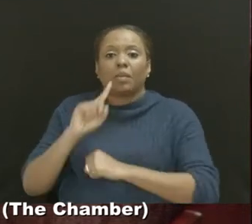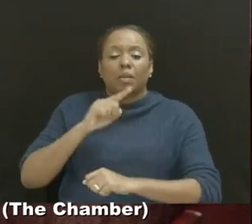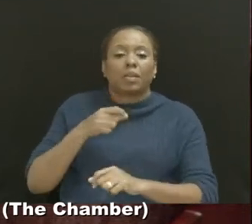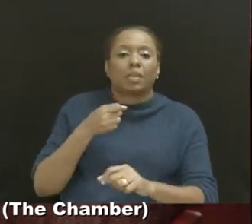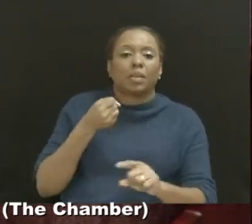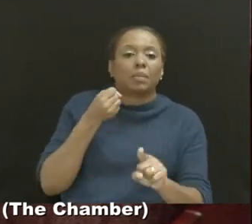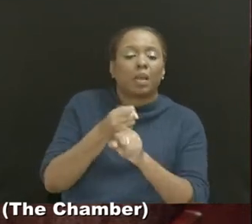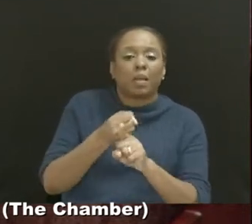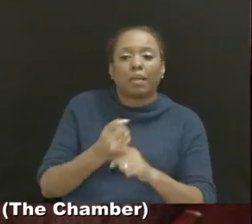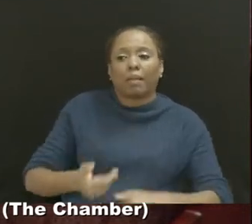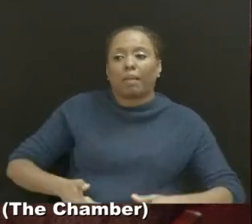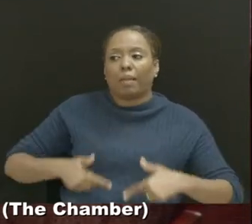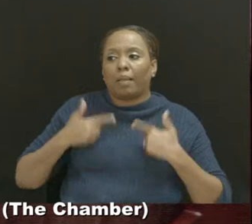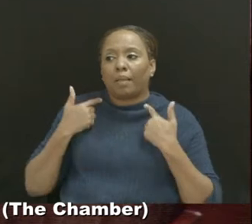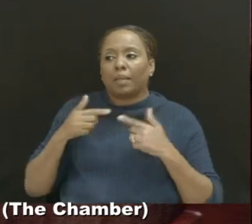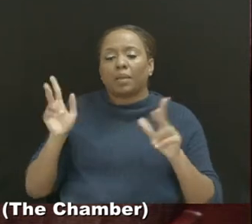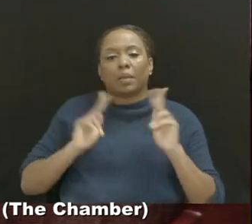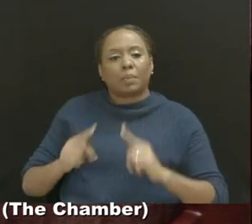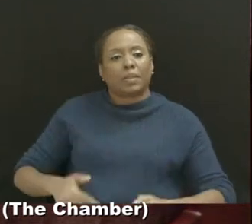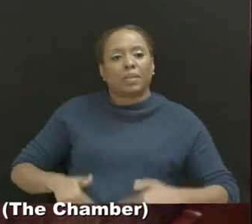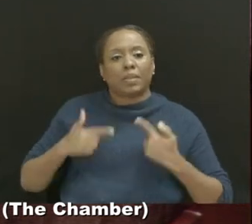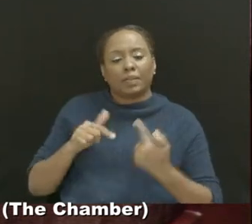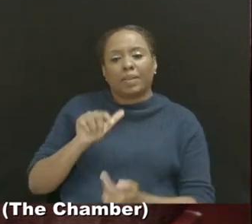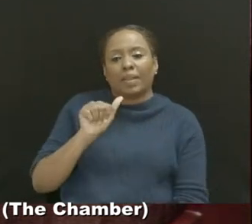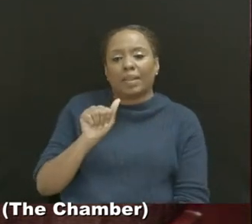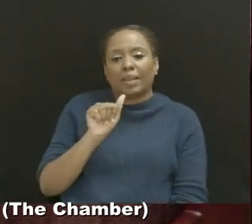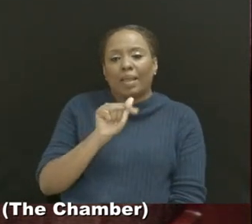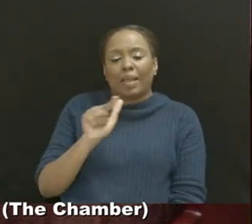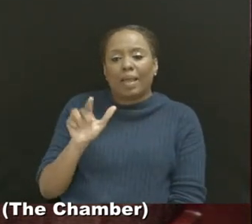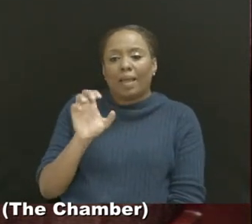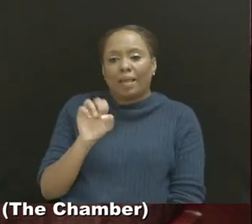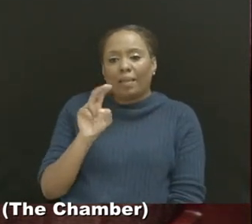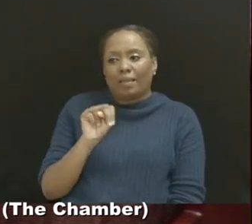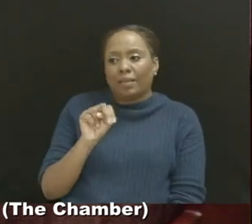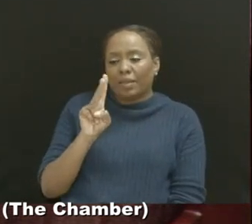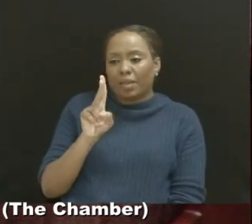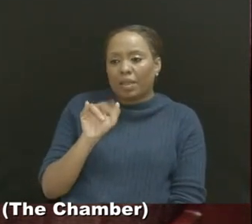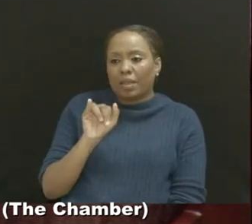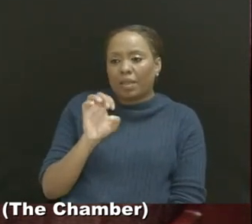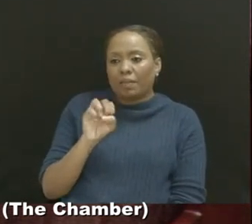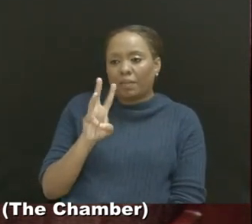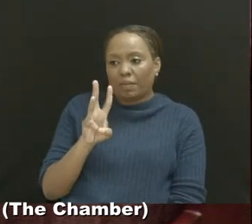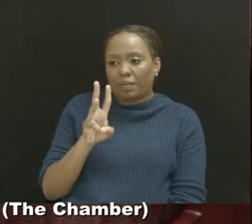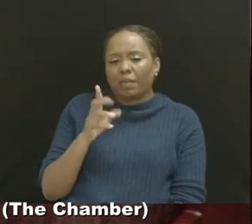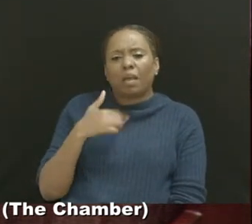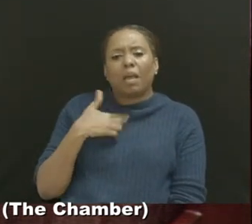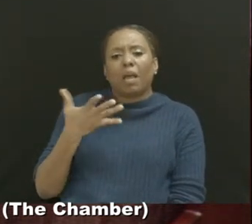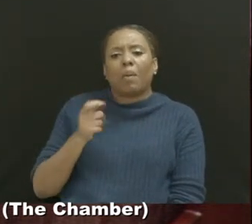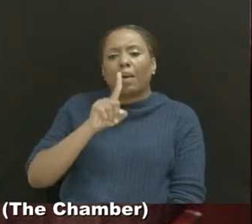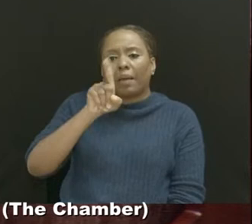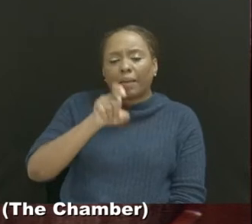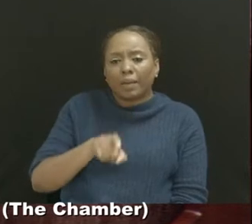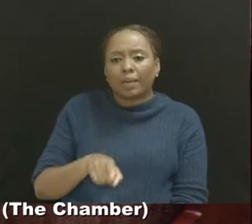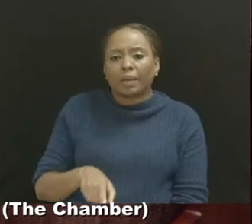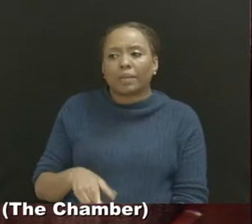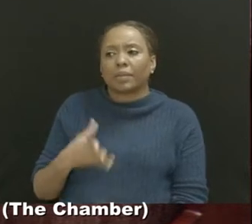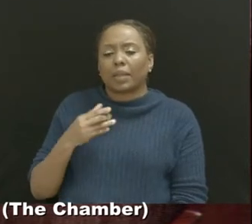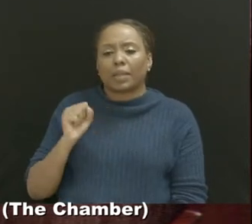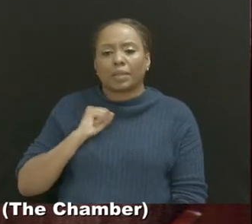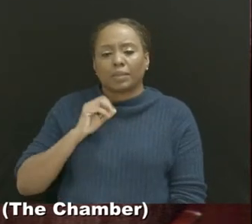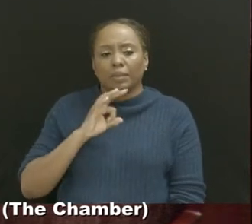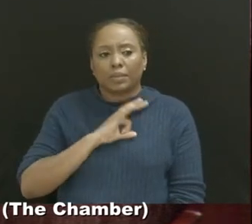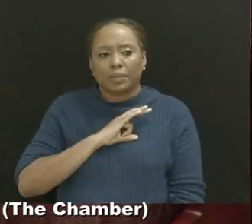citizens, particularly those in Island View. I wanted to find out through the Honorable Minister and his